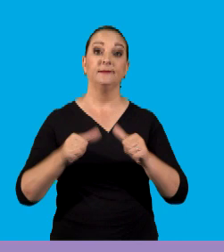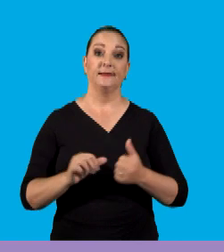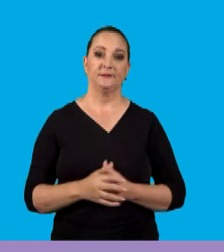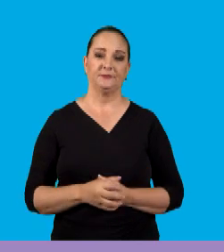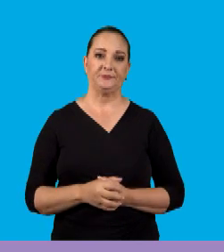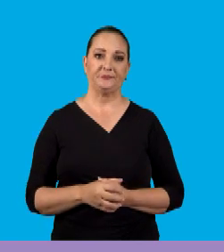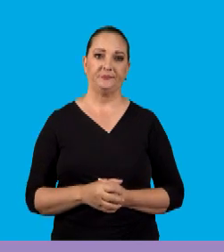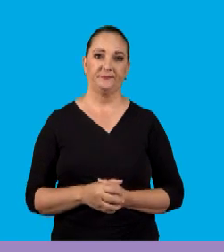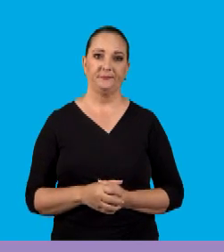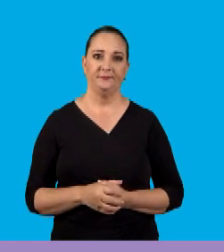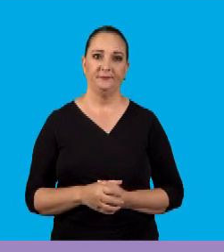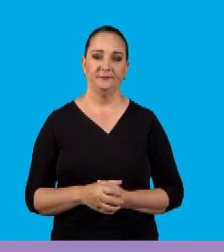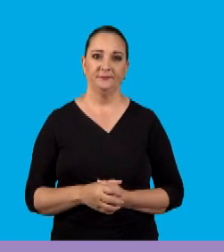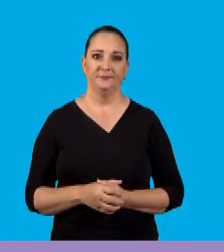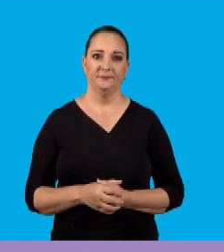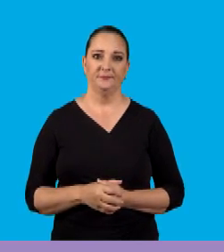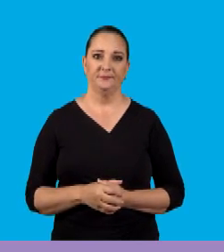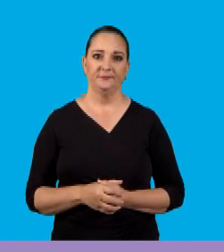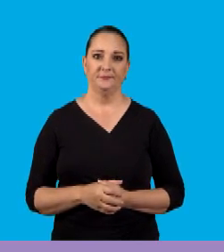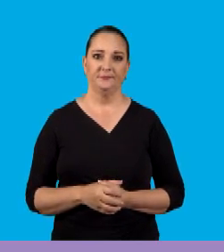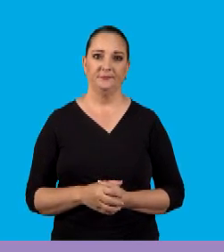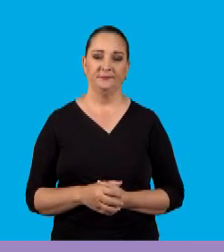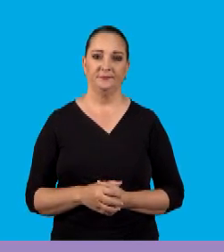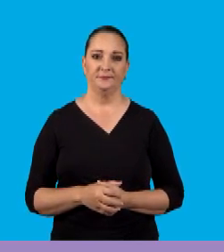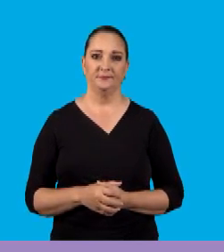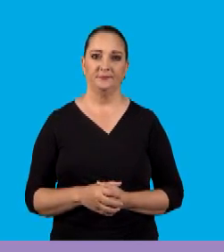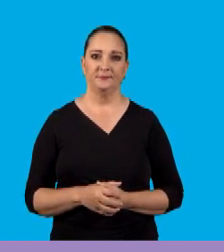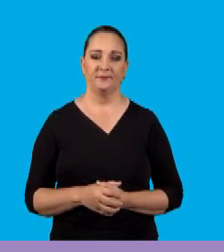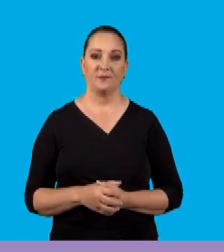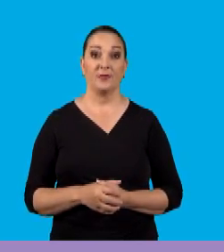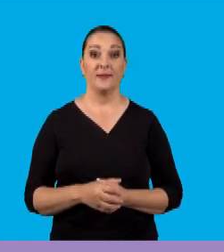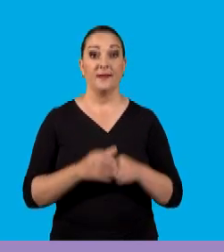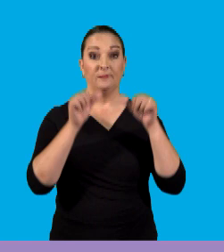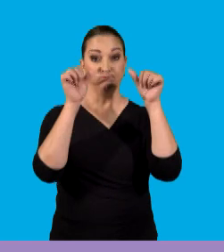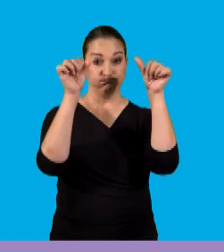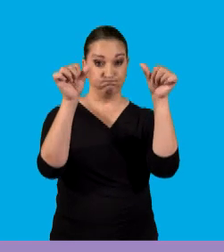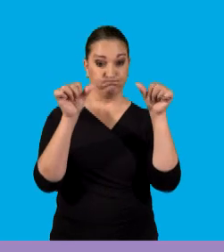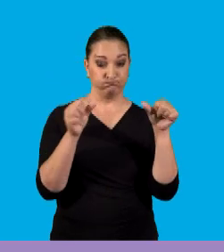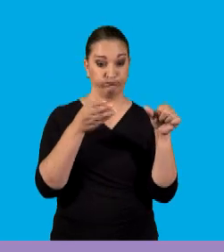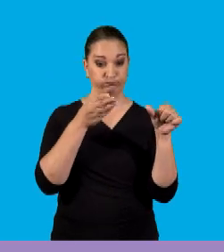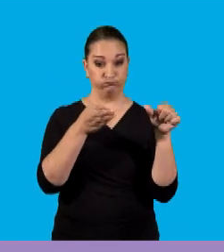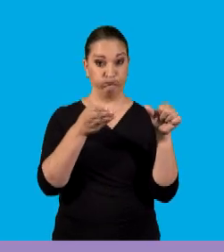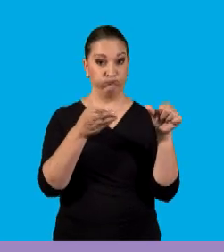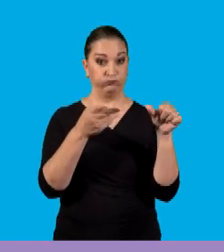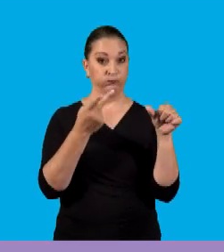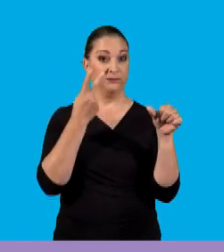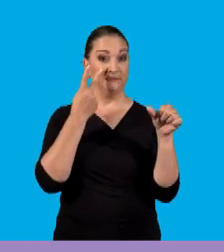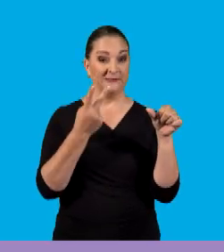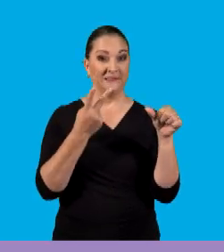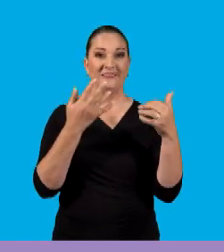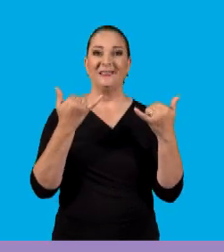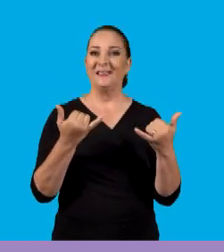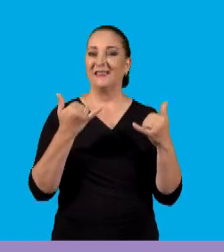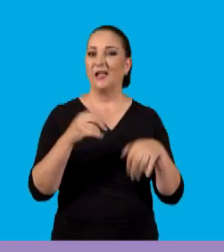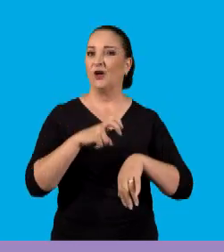All right, the next one. The next question: in the diagram below,